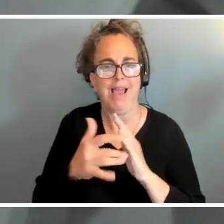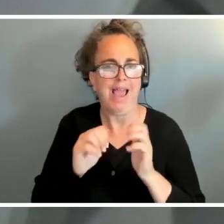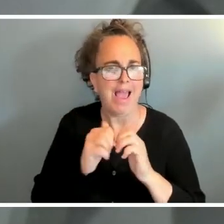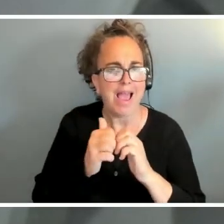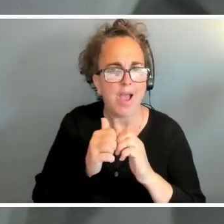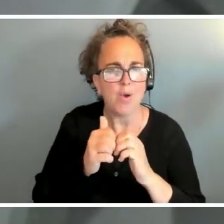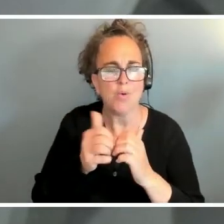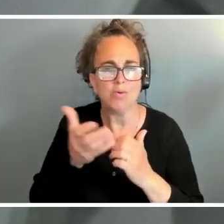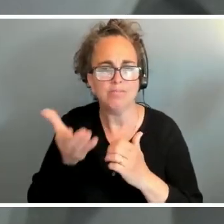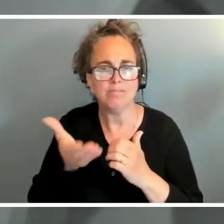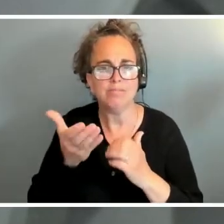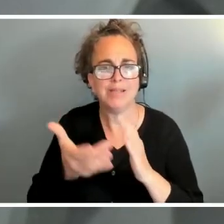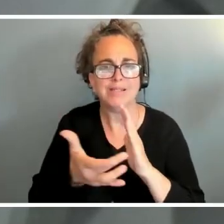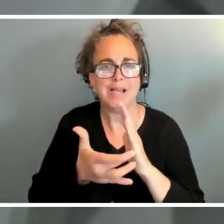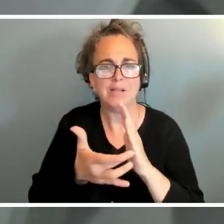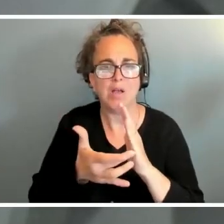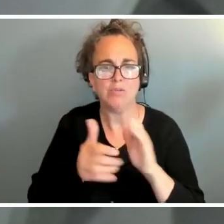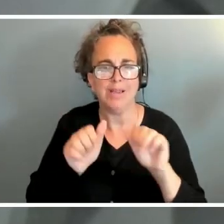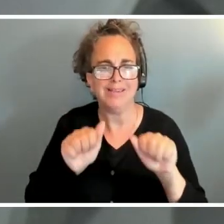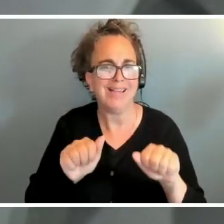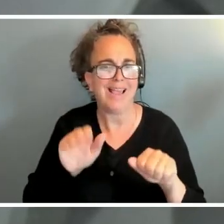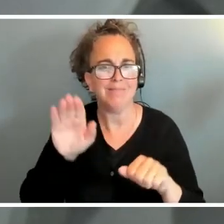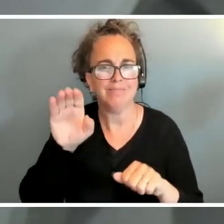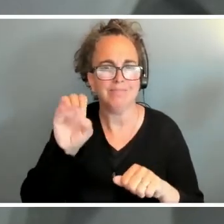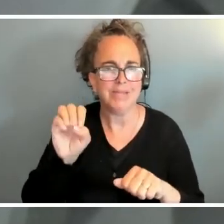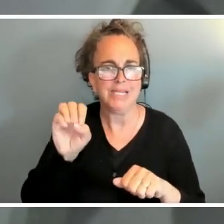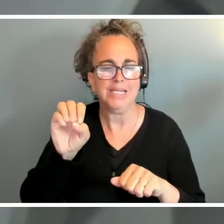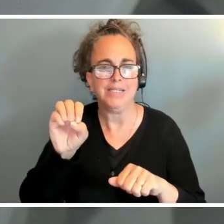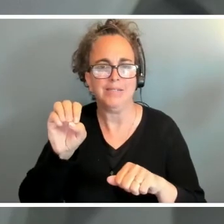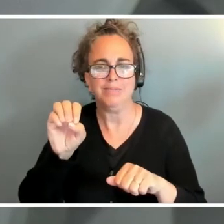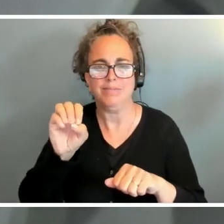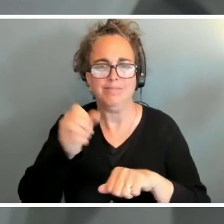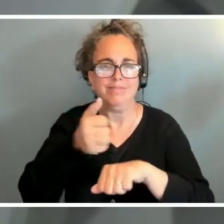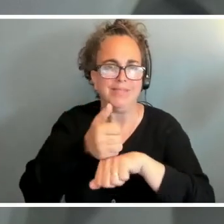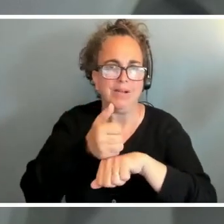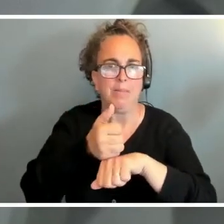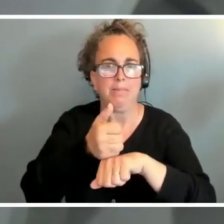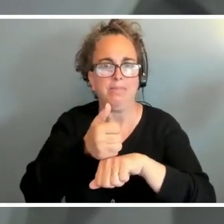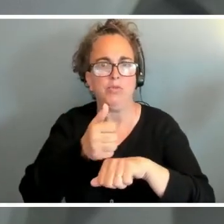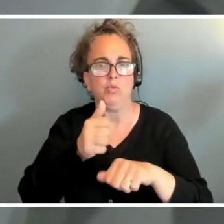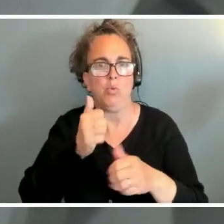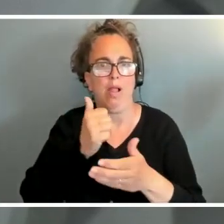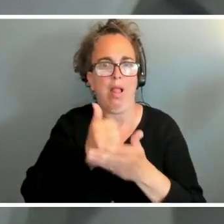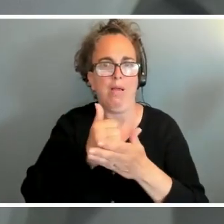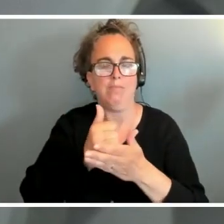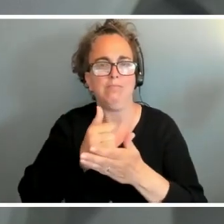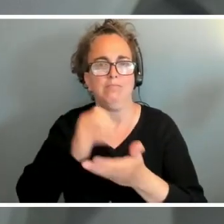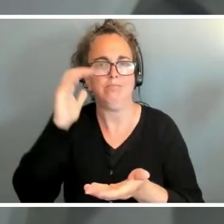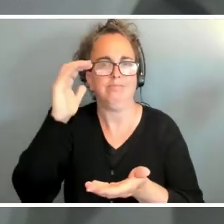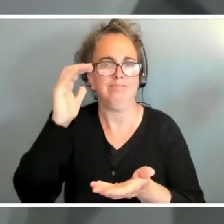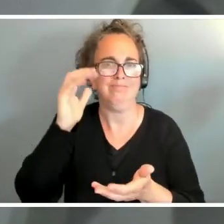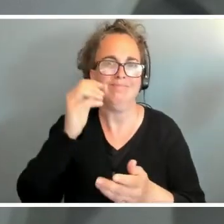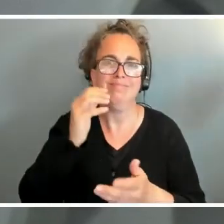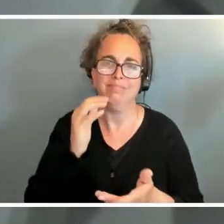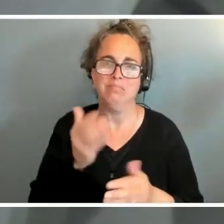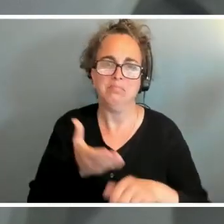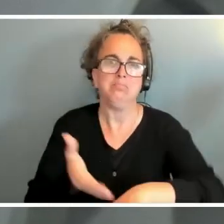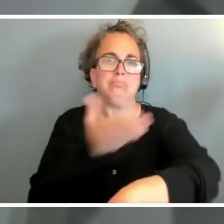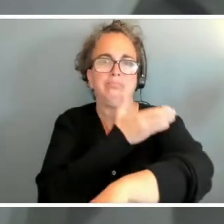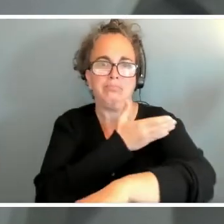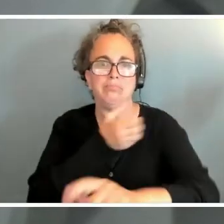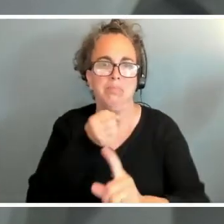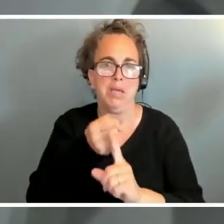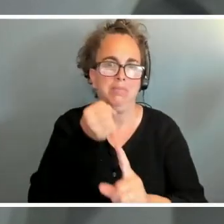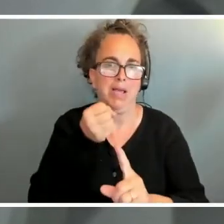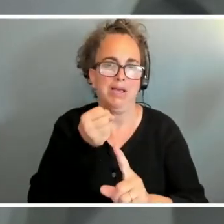technology can be onboarded to support and to improve the impact on health